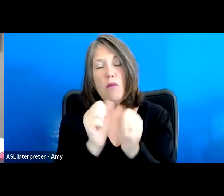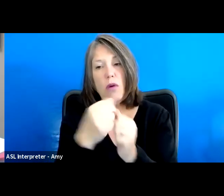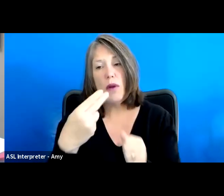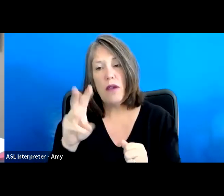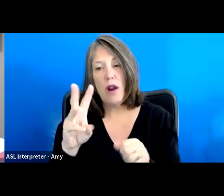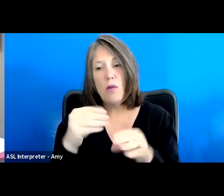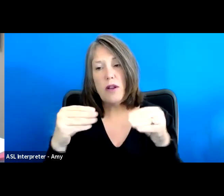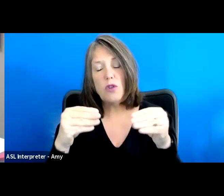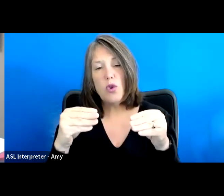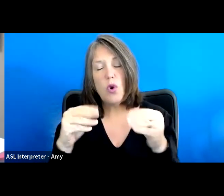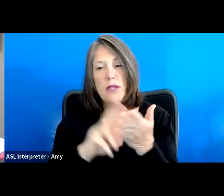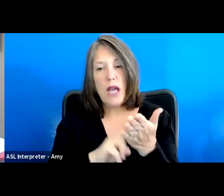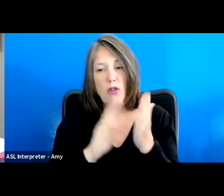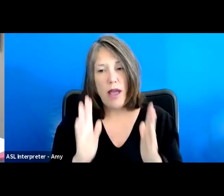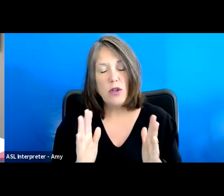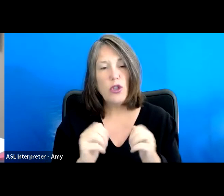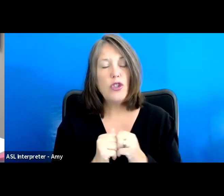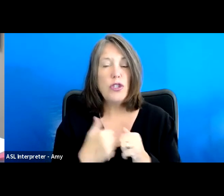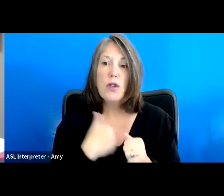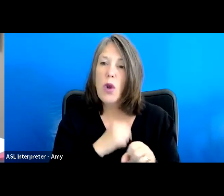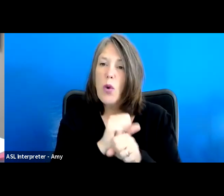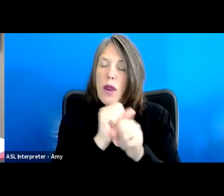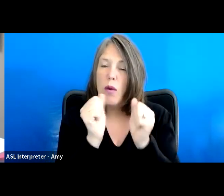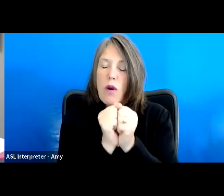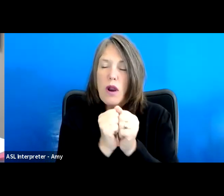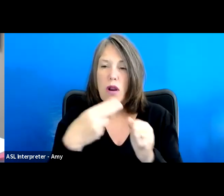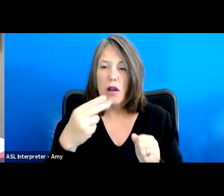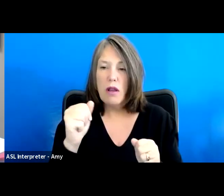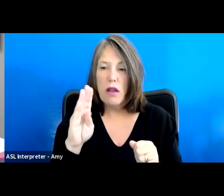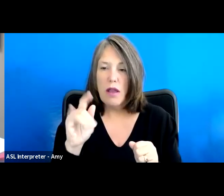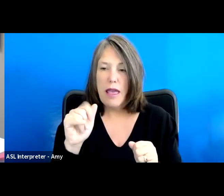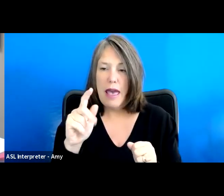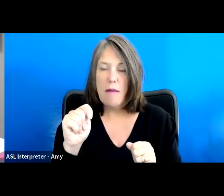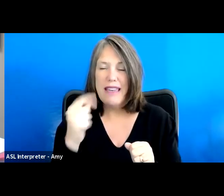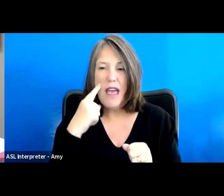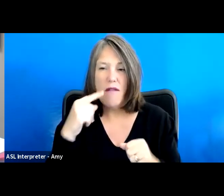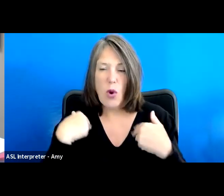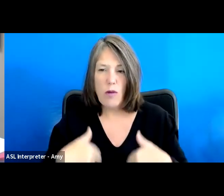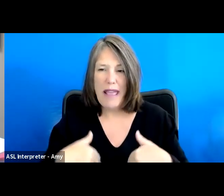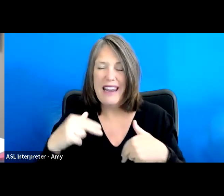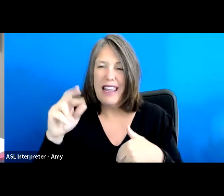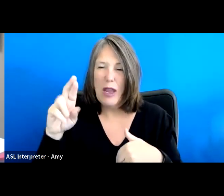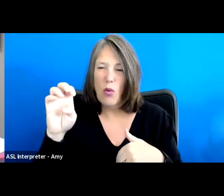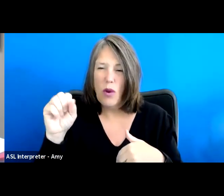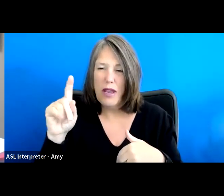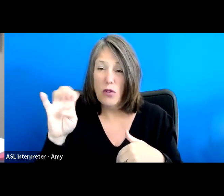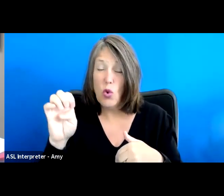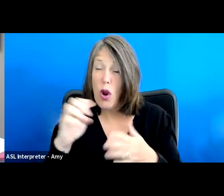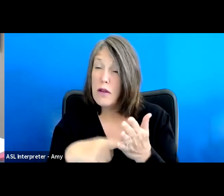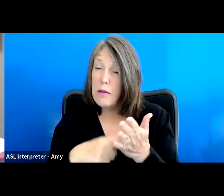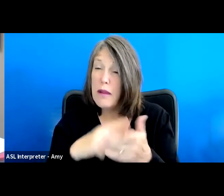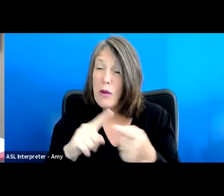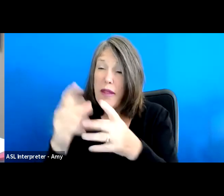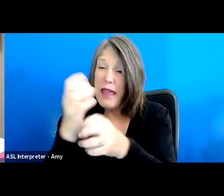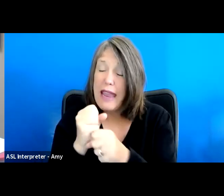stores, contractors. So we work with the Habitat for Humanity restores in our area. Sometimes when they receive durable